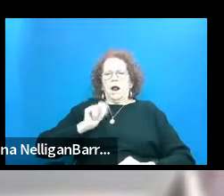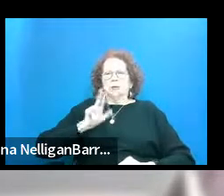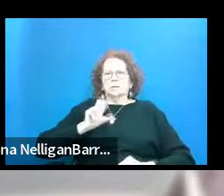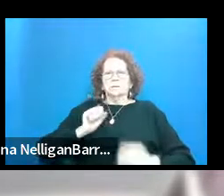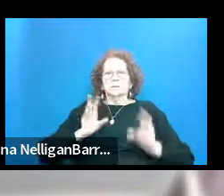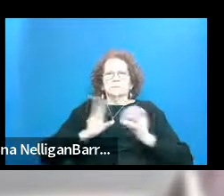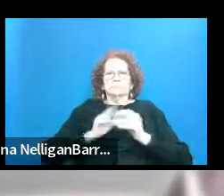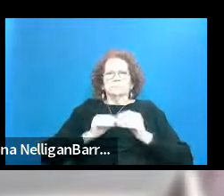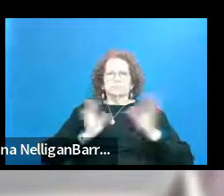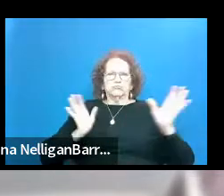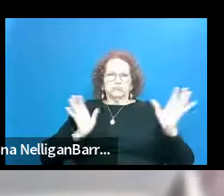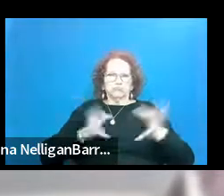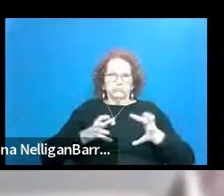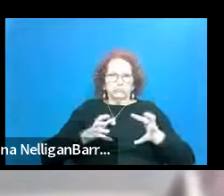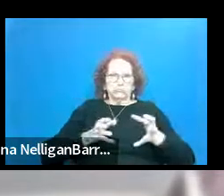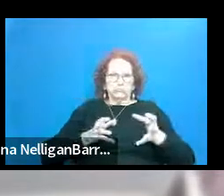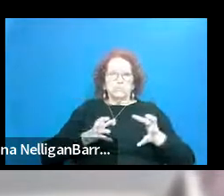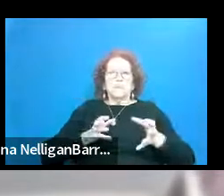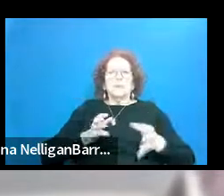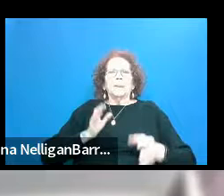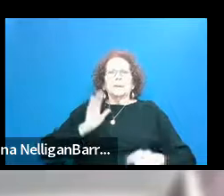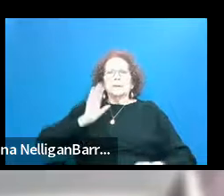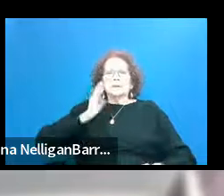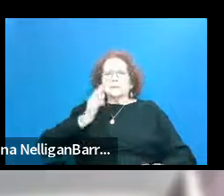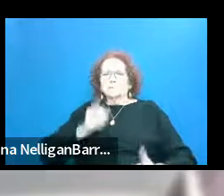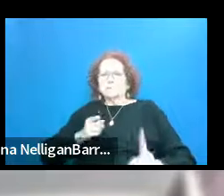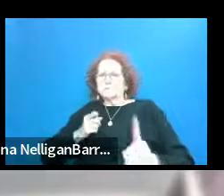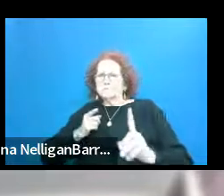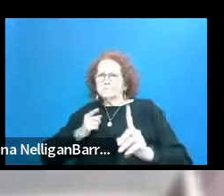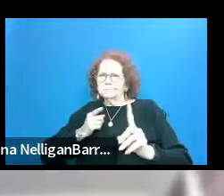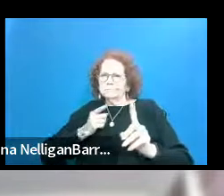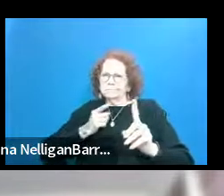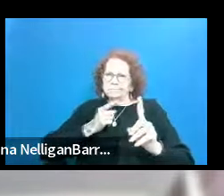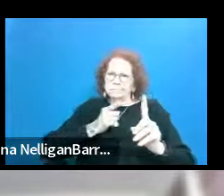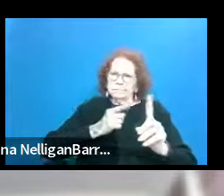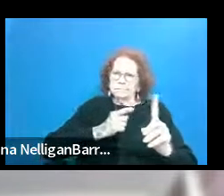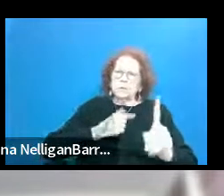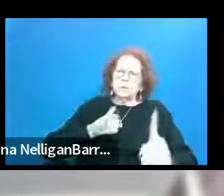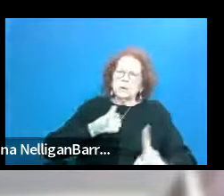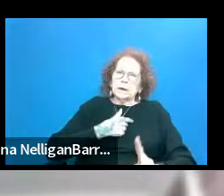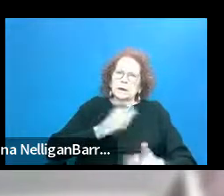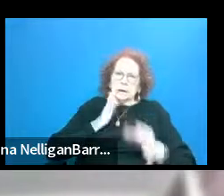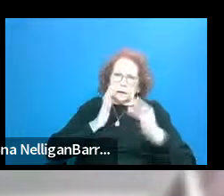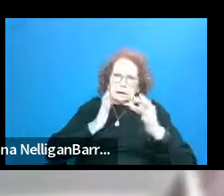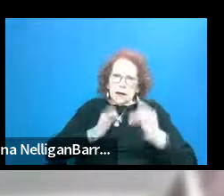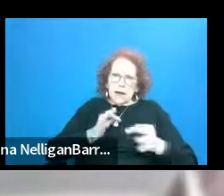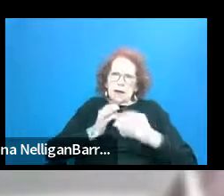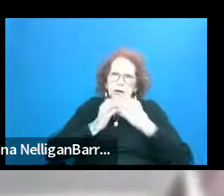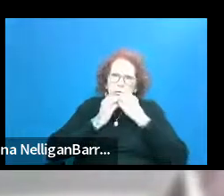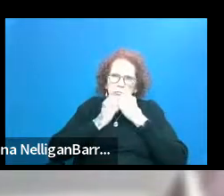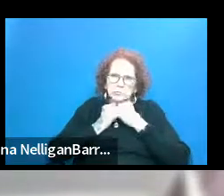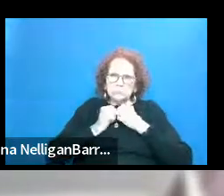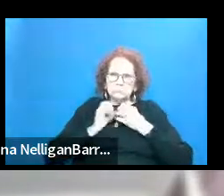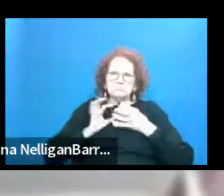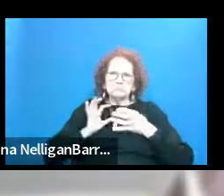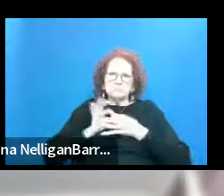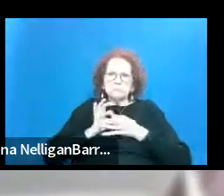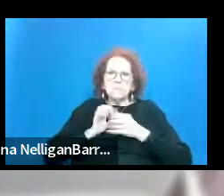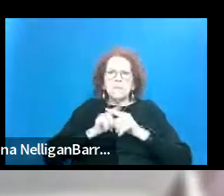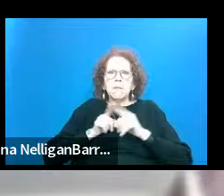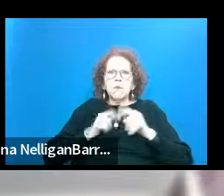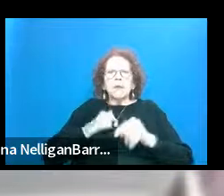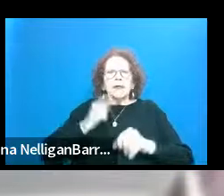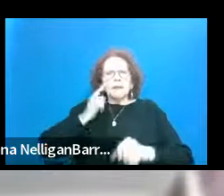direction. While we certainly, value the opportunity to connect, I think it's probably better that we connect in person as a